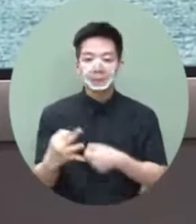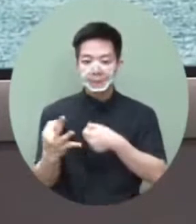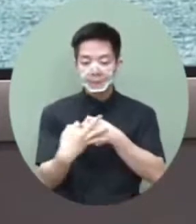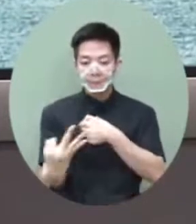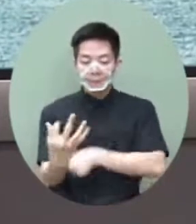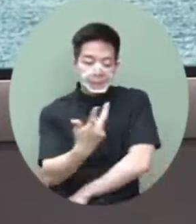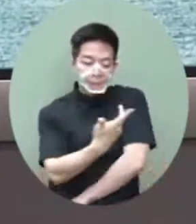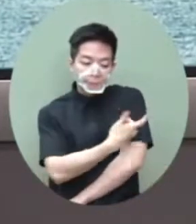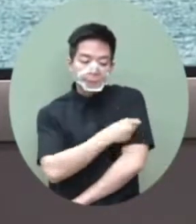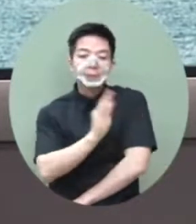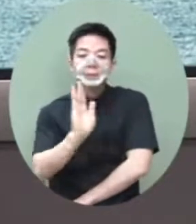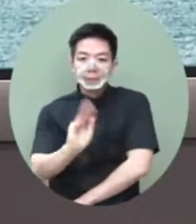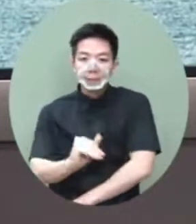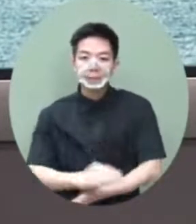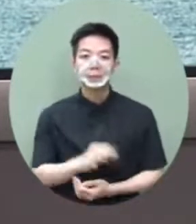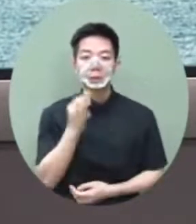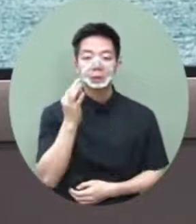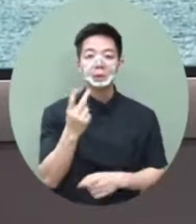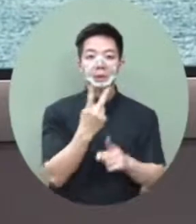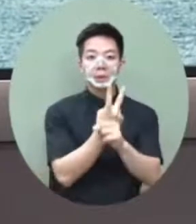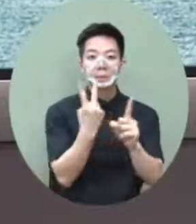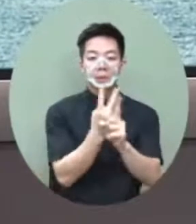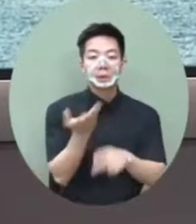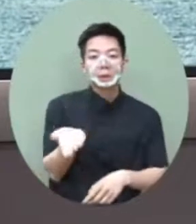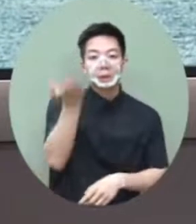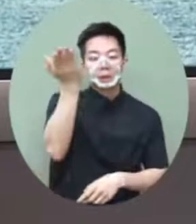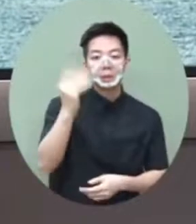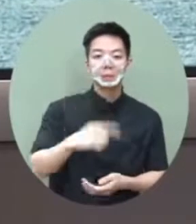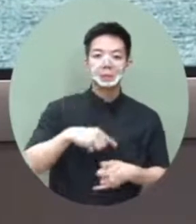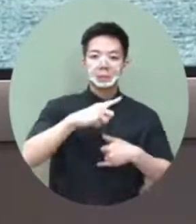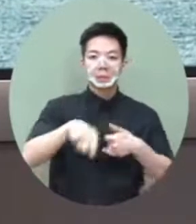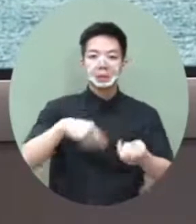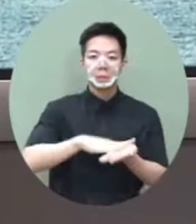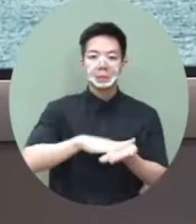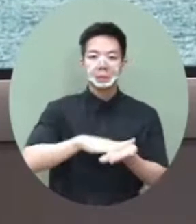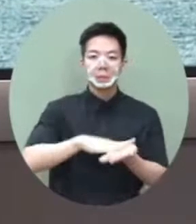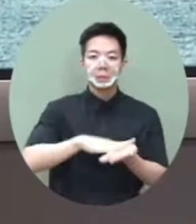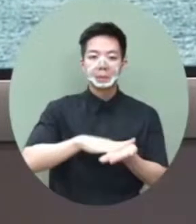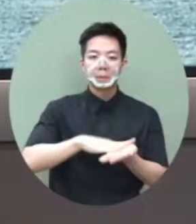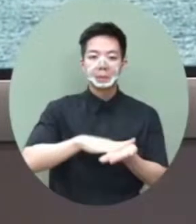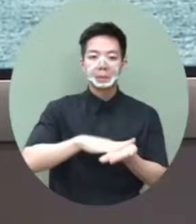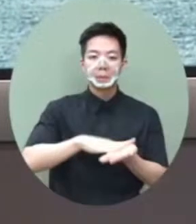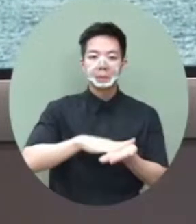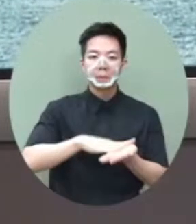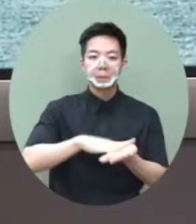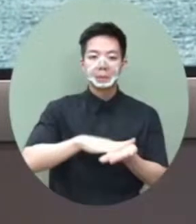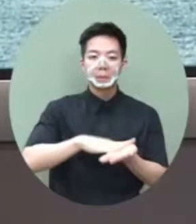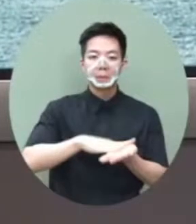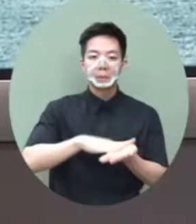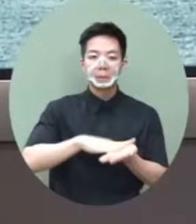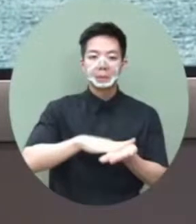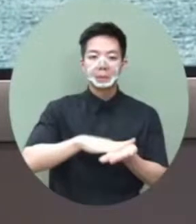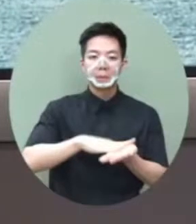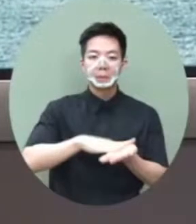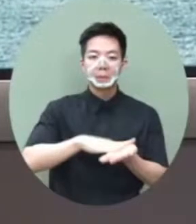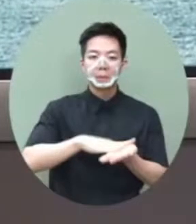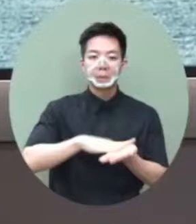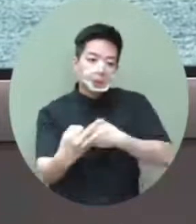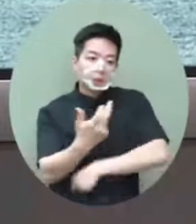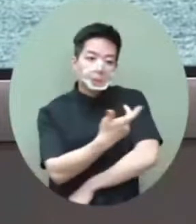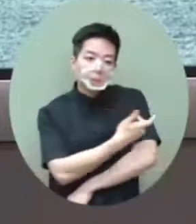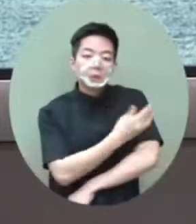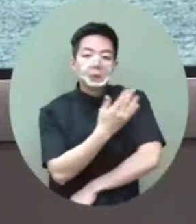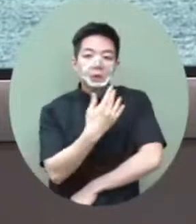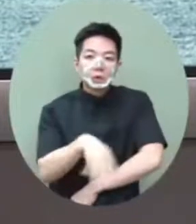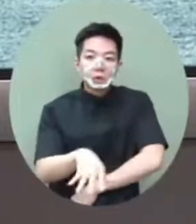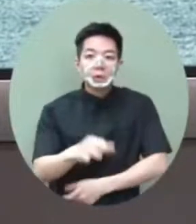our anti-epidemic measures. Recently, we have announced that in relation to vaccination arrangements, those between the age of